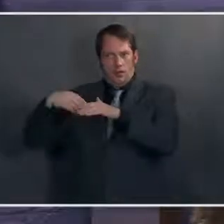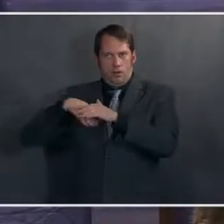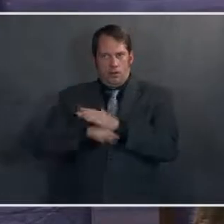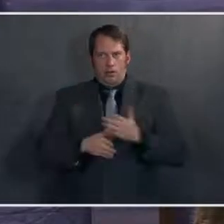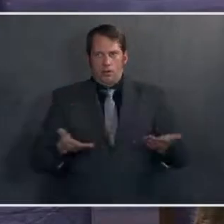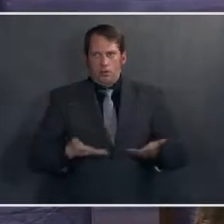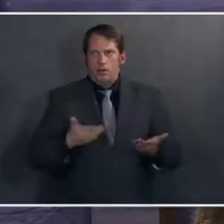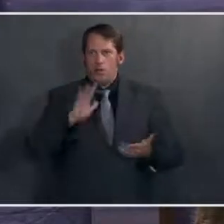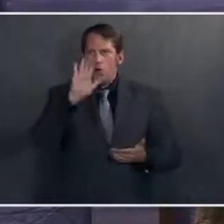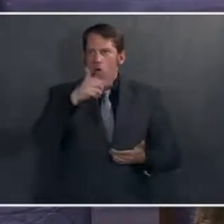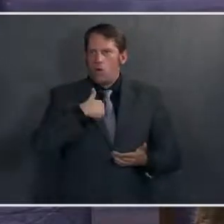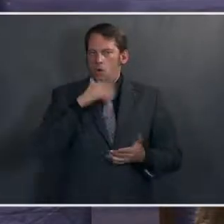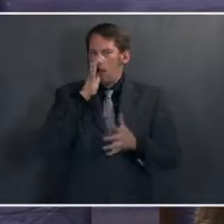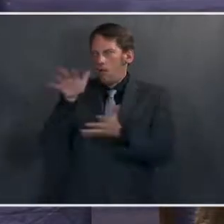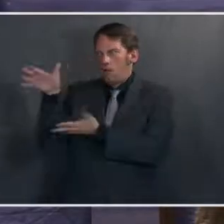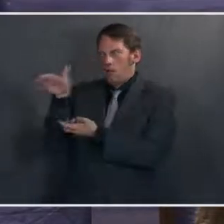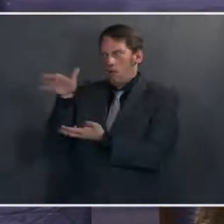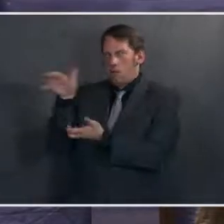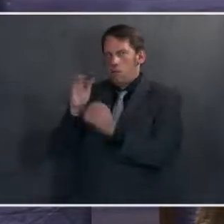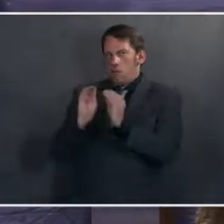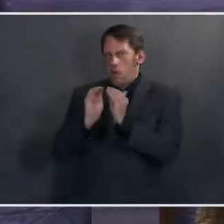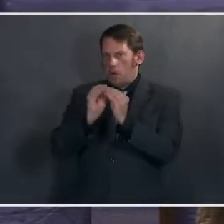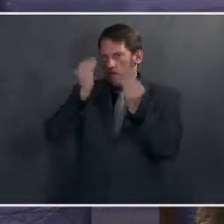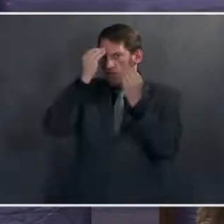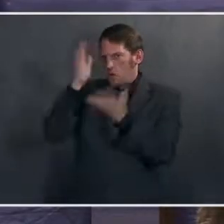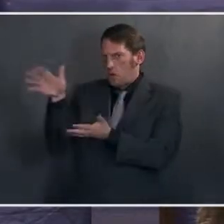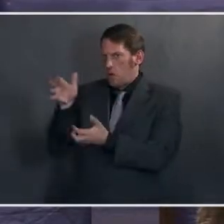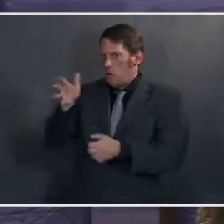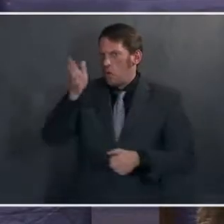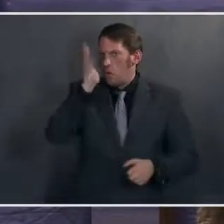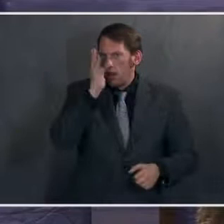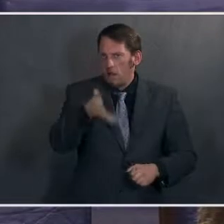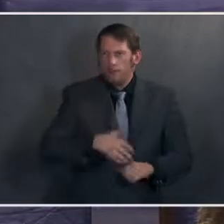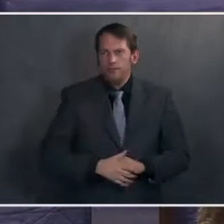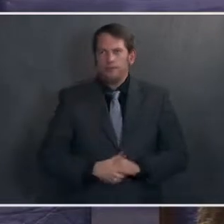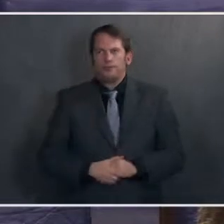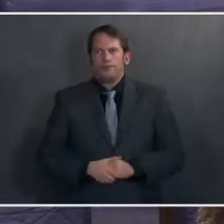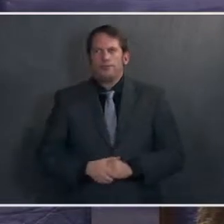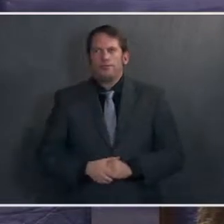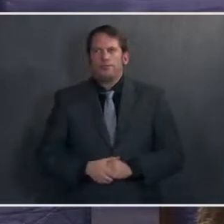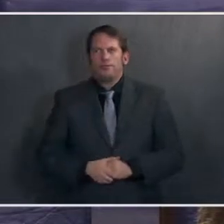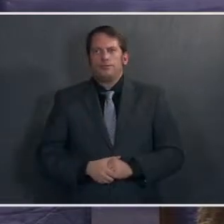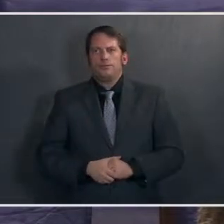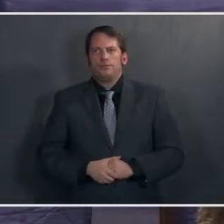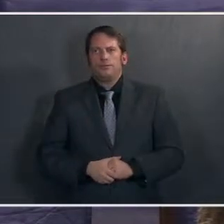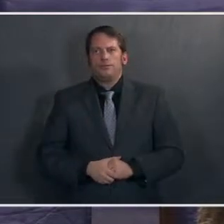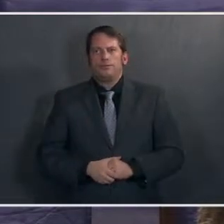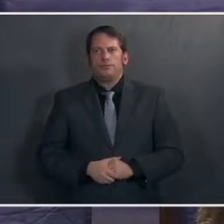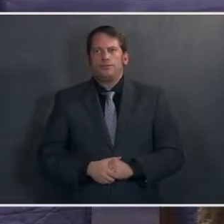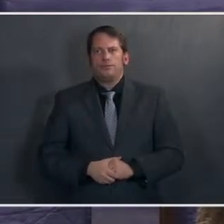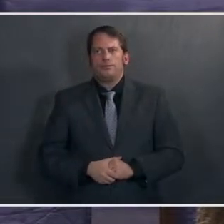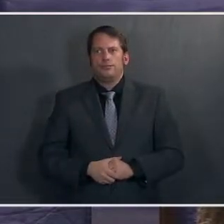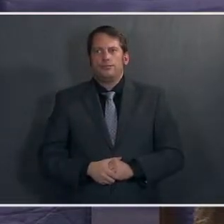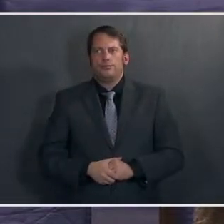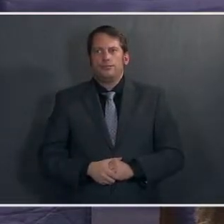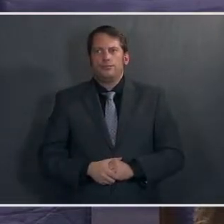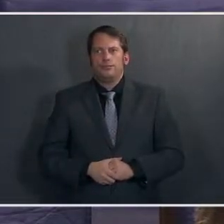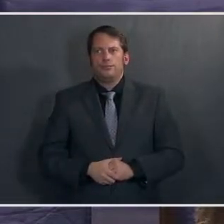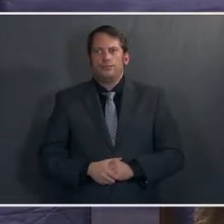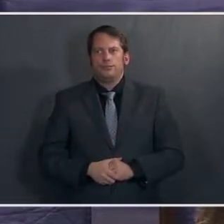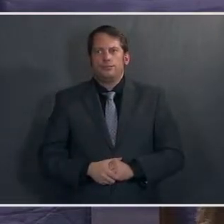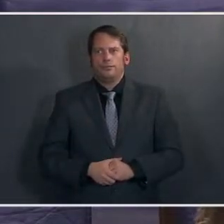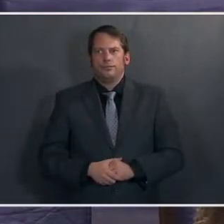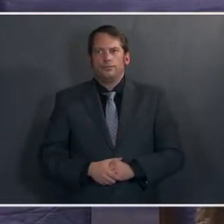another Sure. question on Secretary Yellen calling for a meeting with top financial